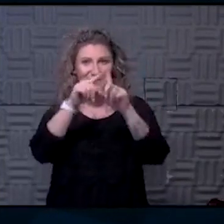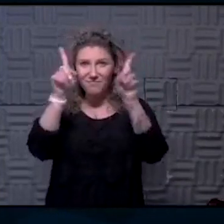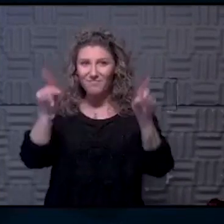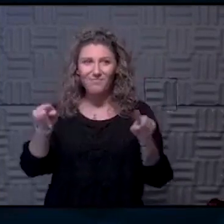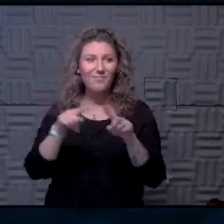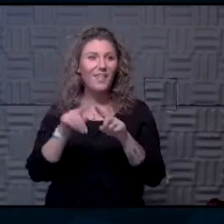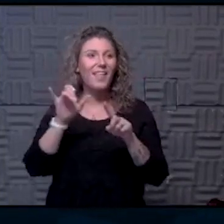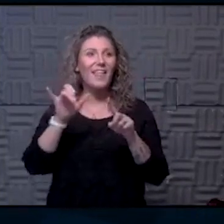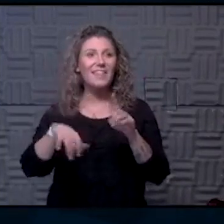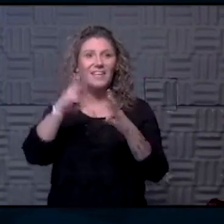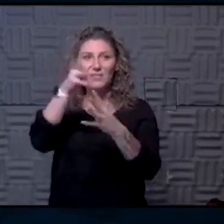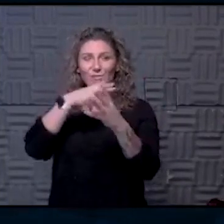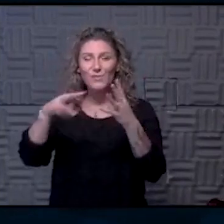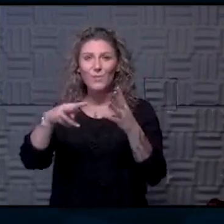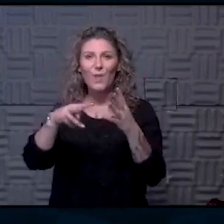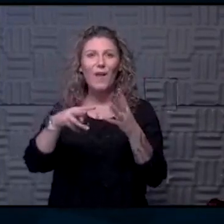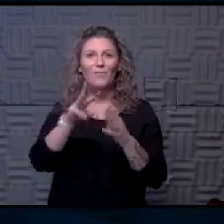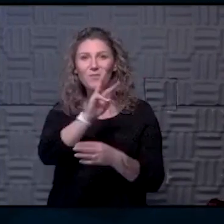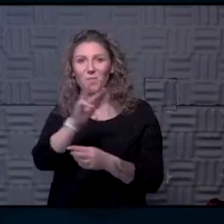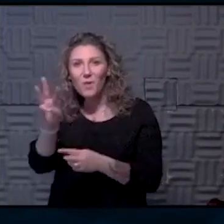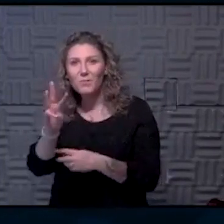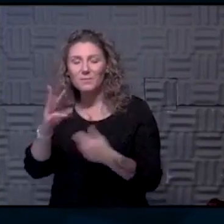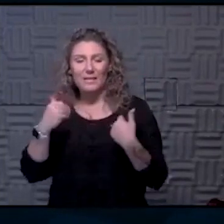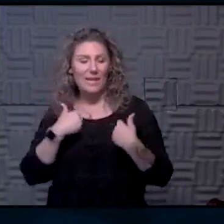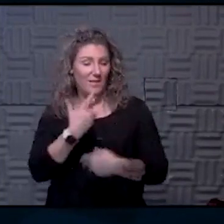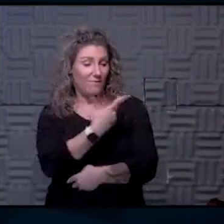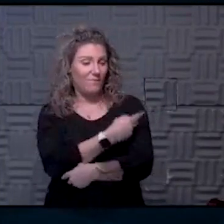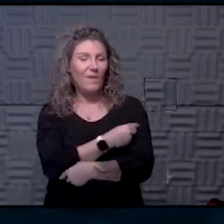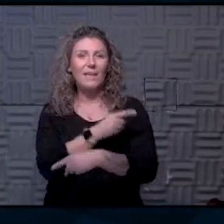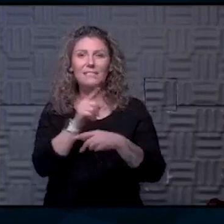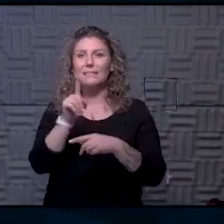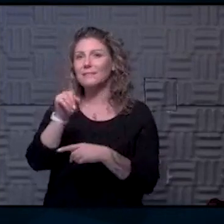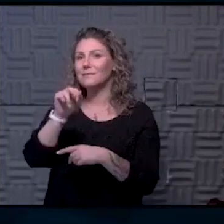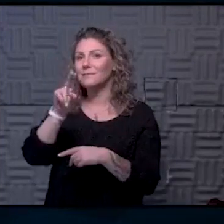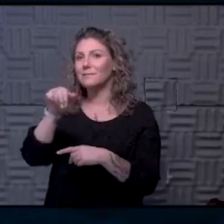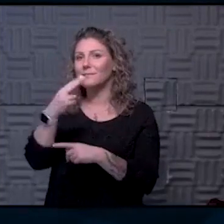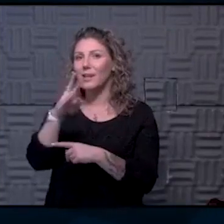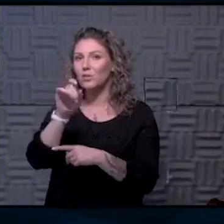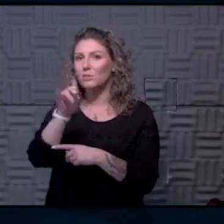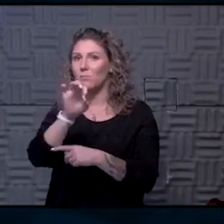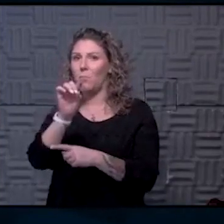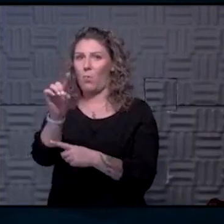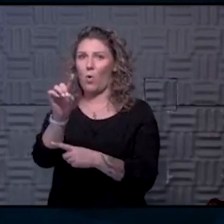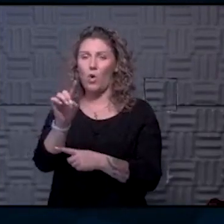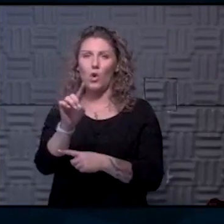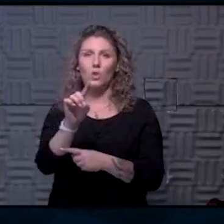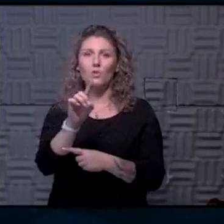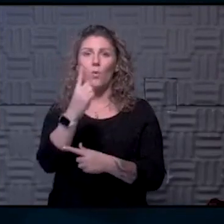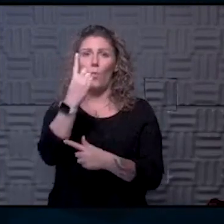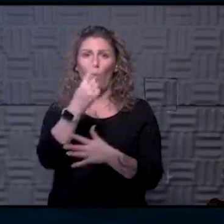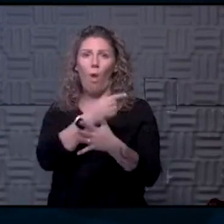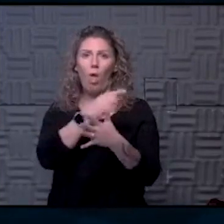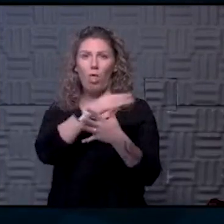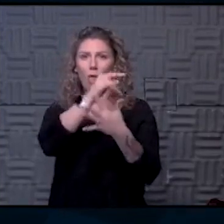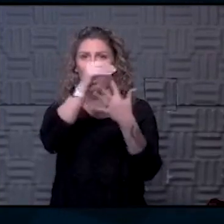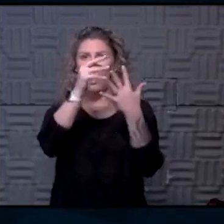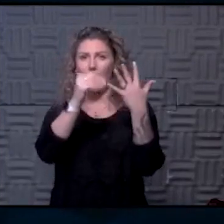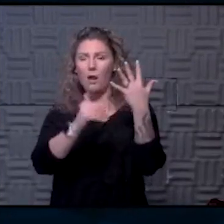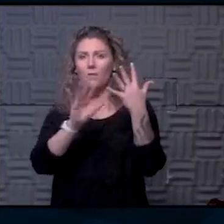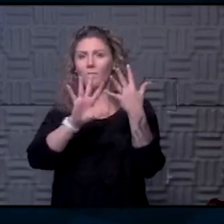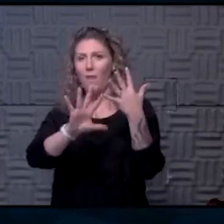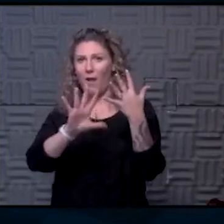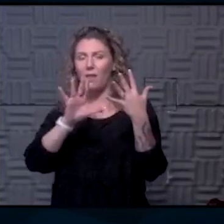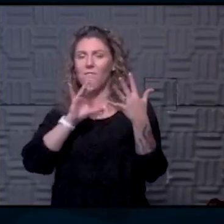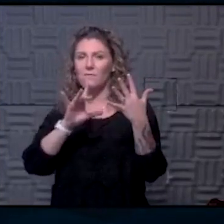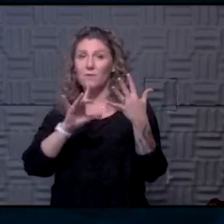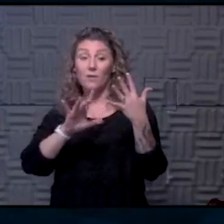graphic from our website as well. We do have a vaccine dashboard. So we're phase 1 through 5. And again, I can't stress enough